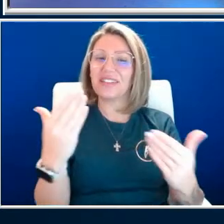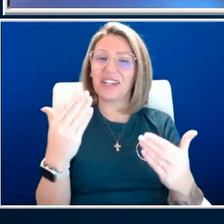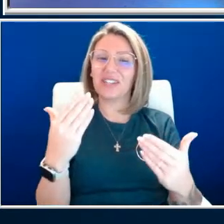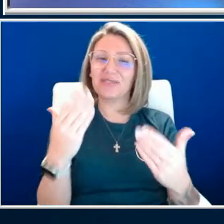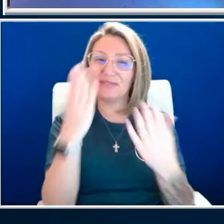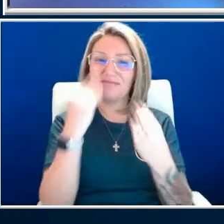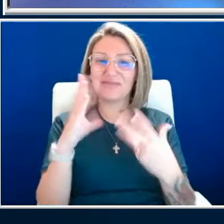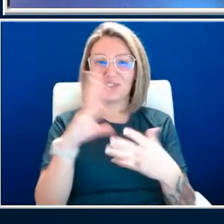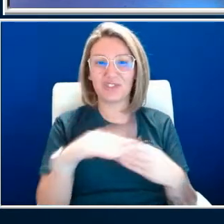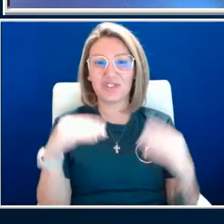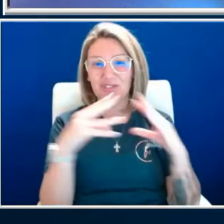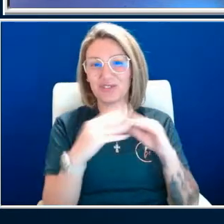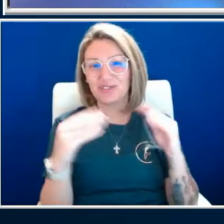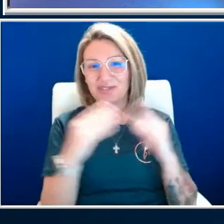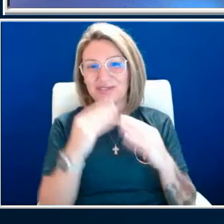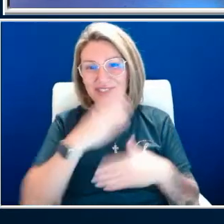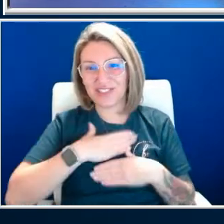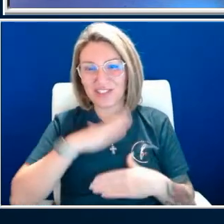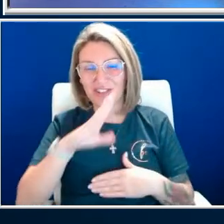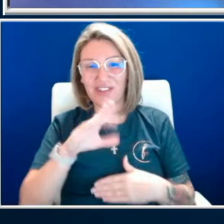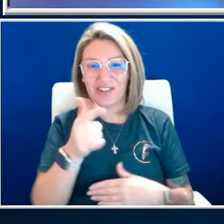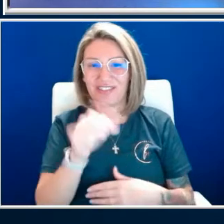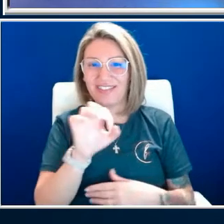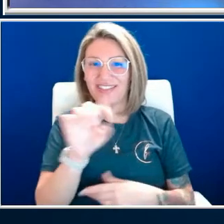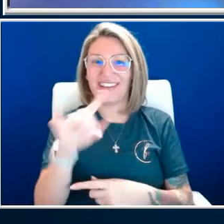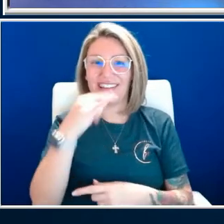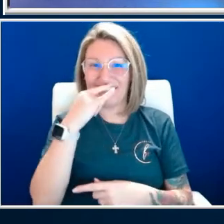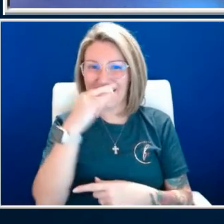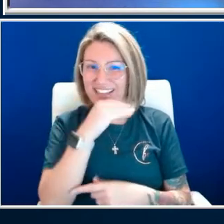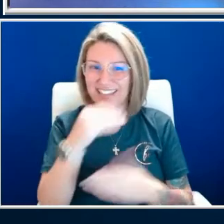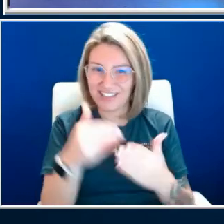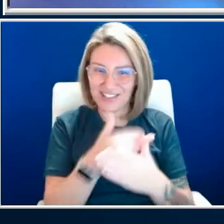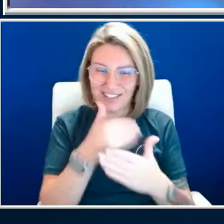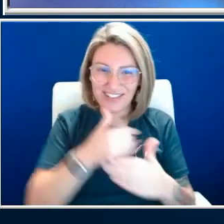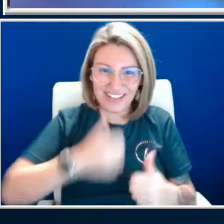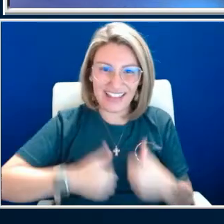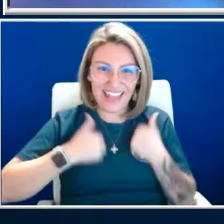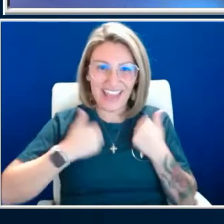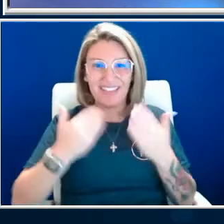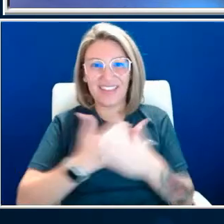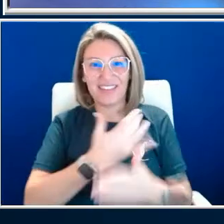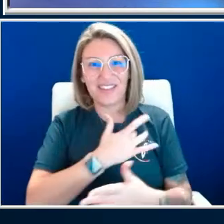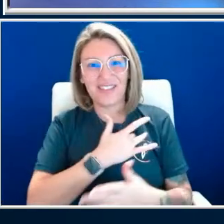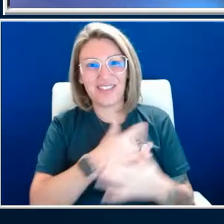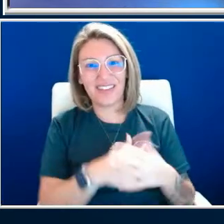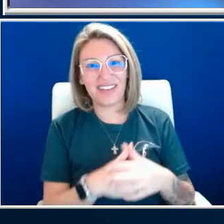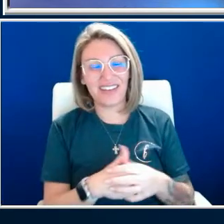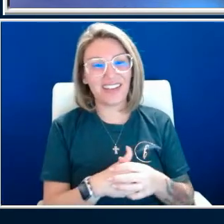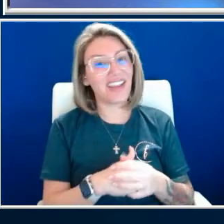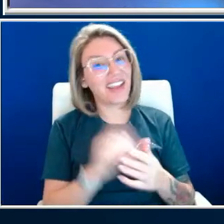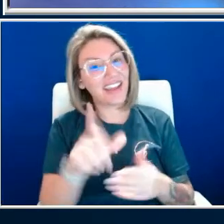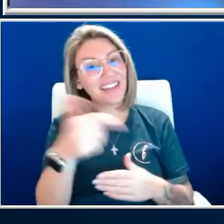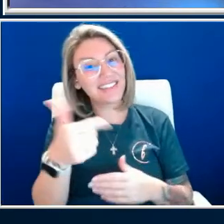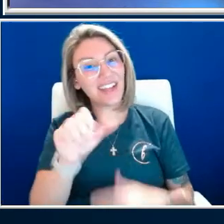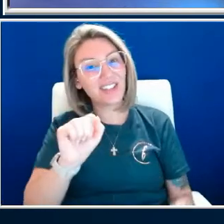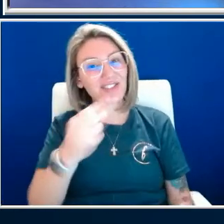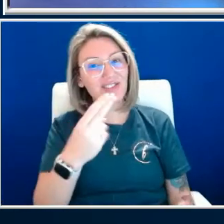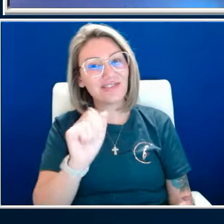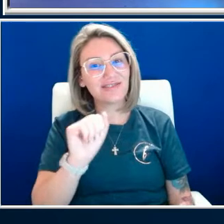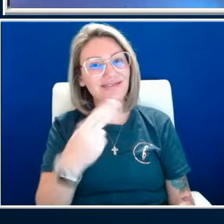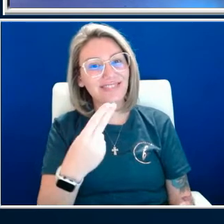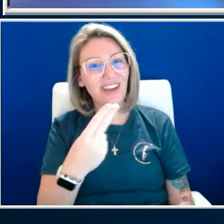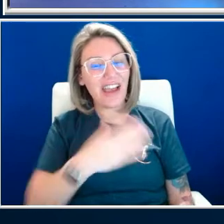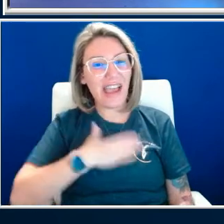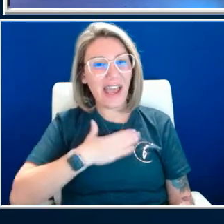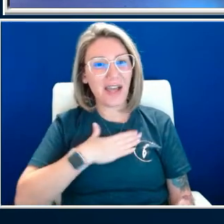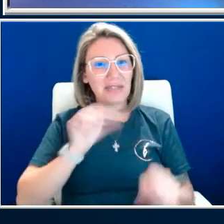your grandkids and enjoy your new life and your new lungs and your new heart and all the good stuff. Dr. Shaw, final thoughts. I'm so glad you were able to be with us